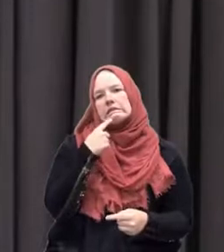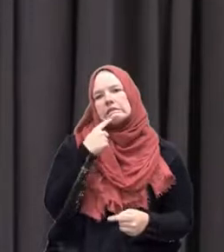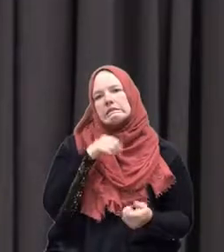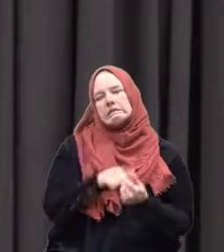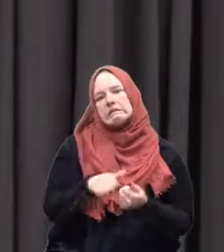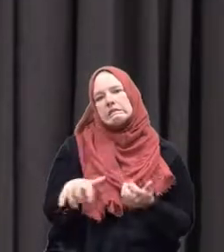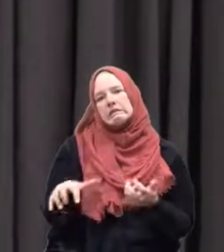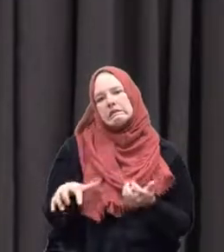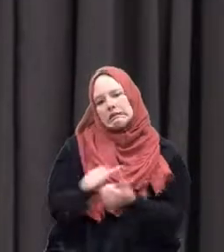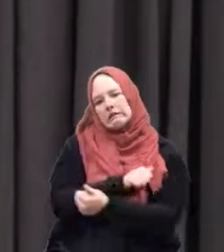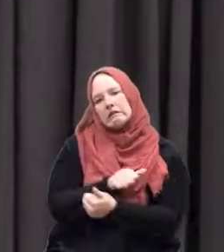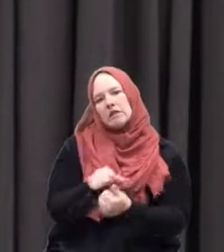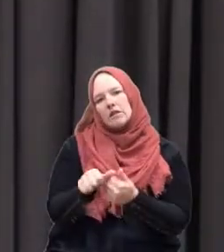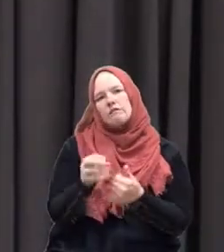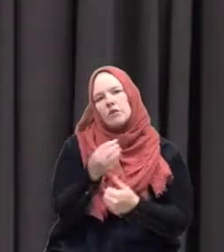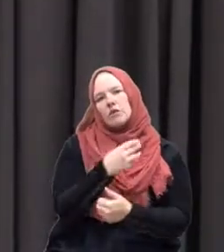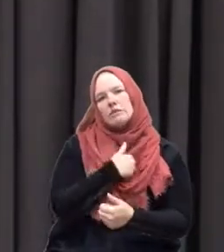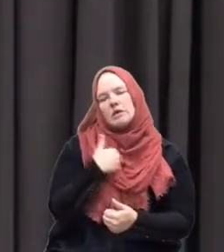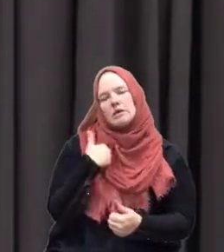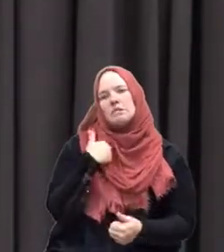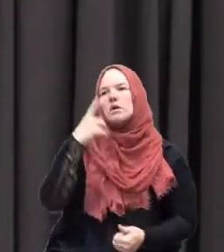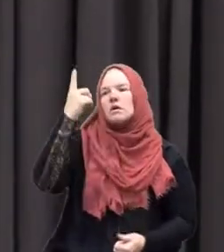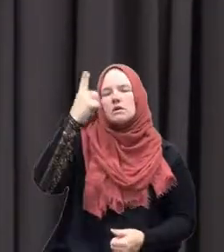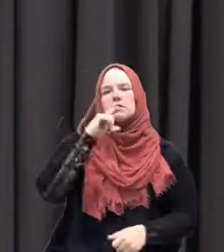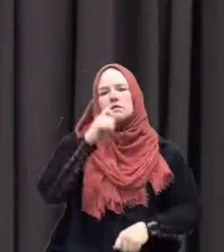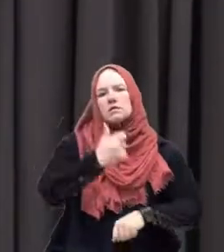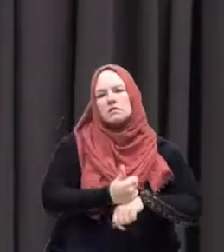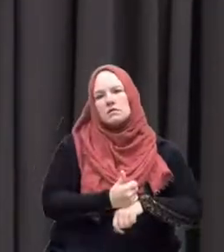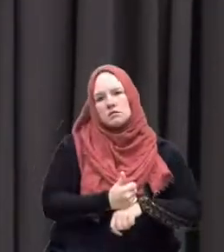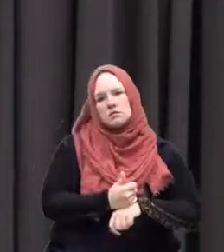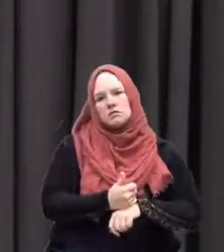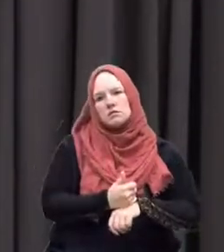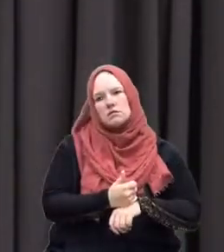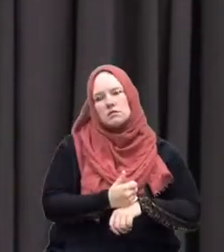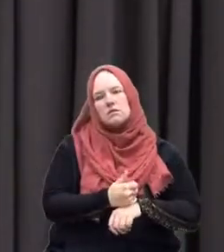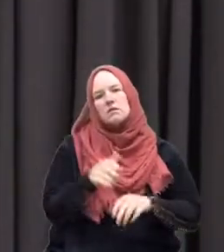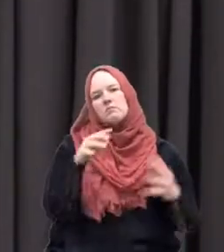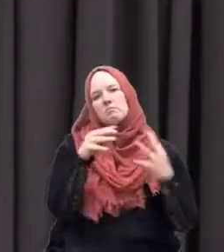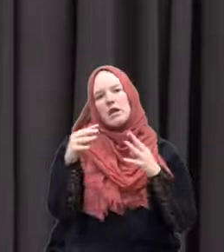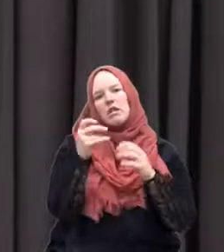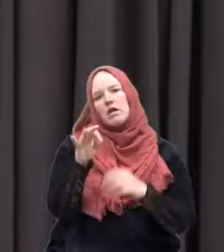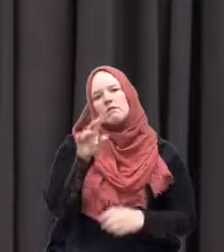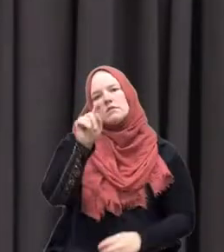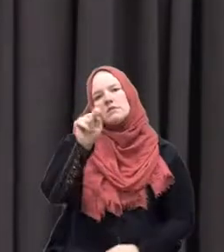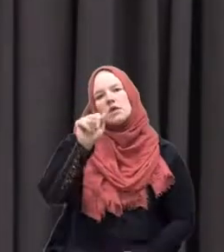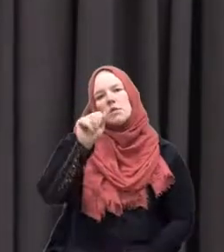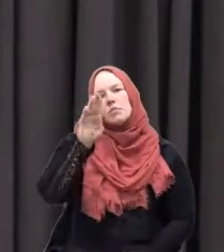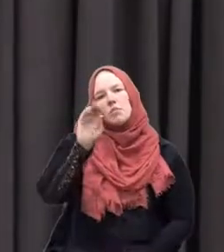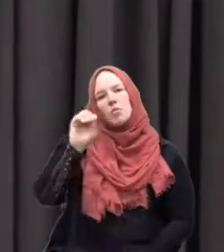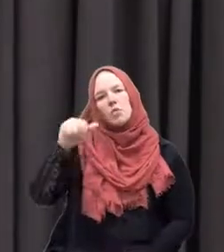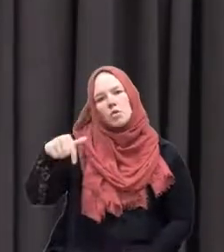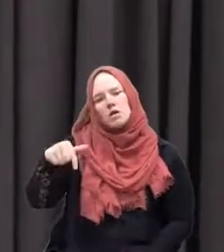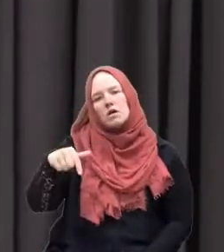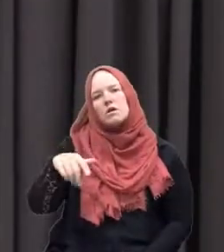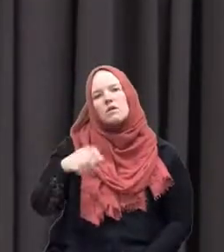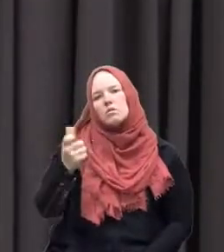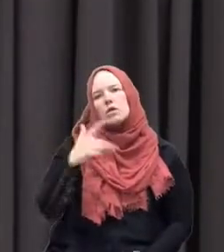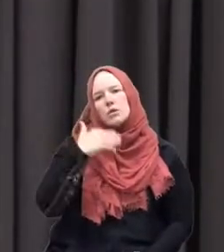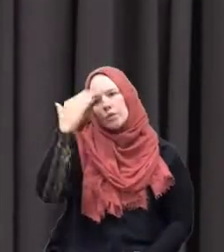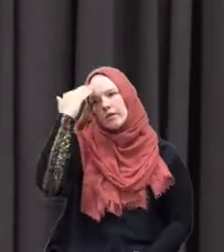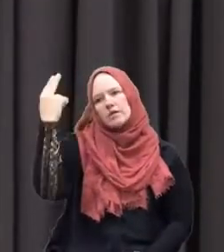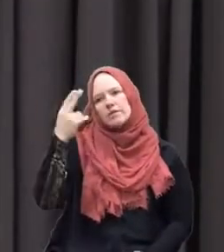But Allah subhanahu wa ta'ala supported the Muslims. Hence came the battle of Mu'tah, the battle of Tabuk. And we know the history on